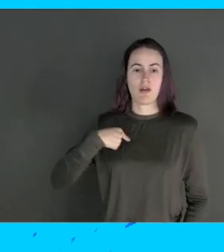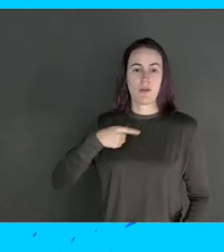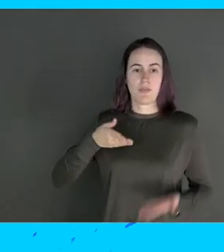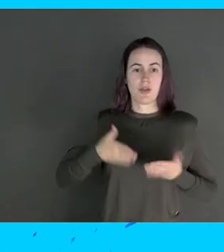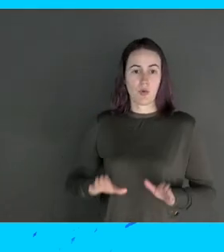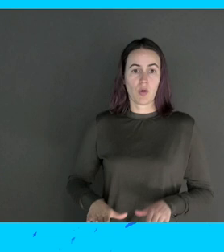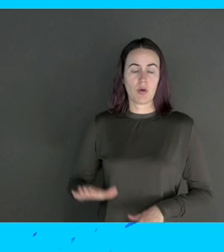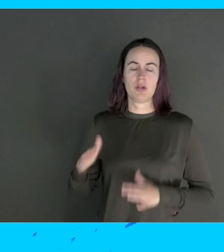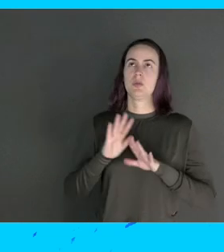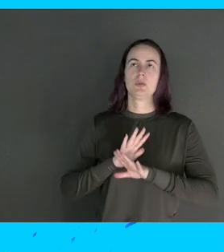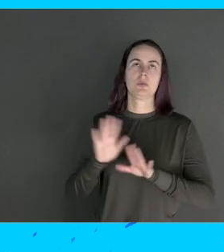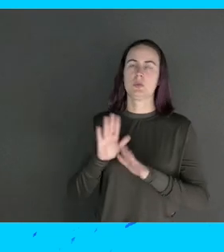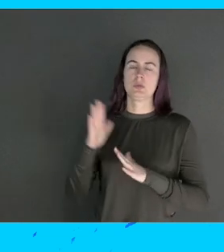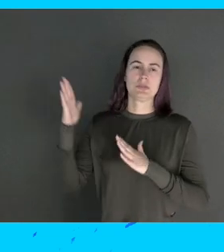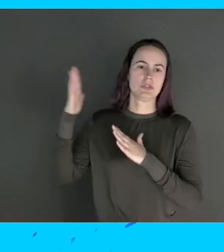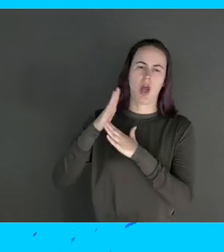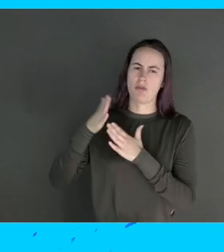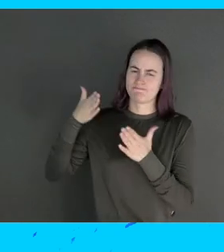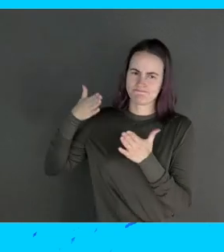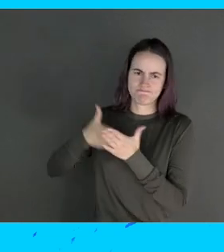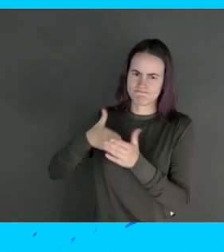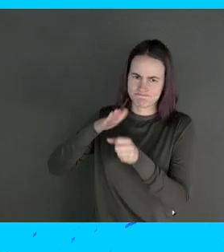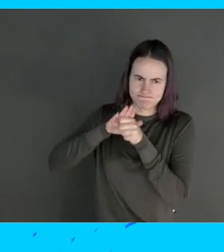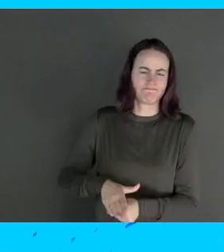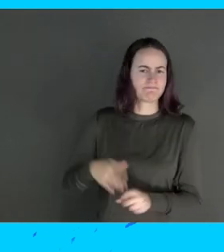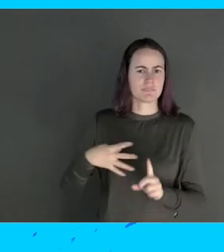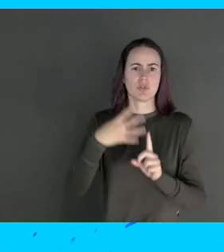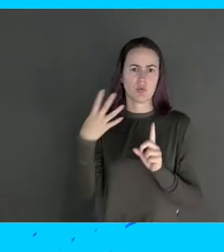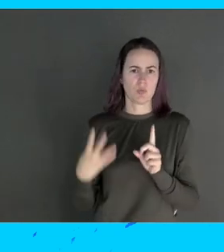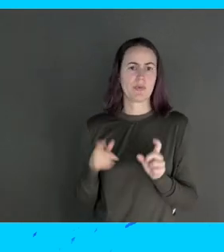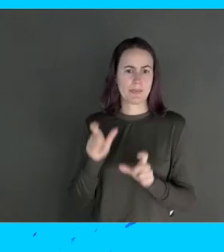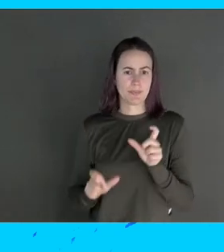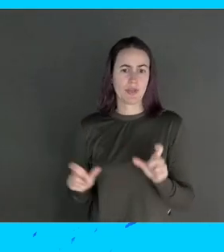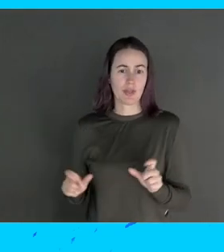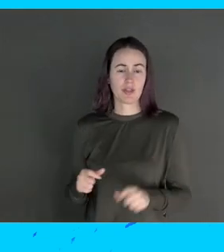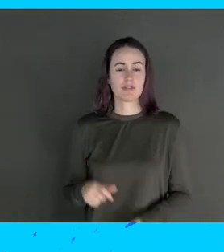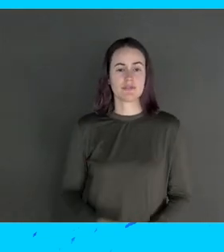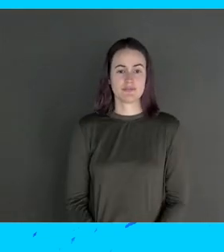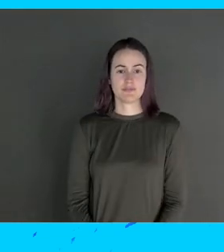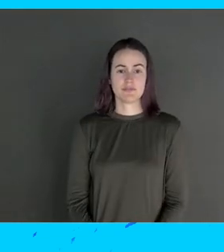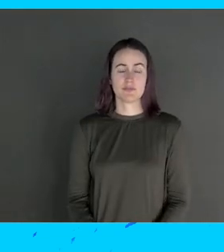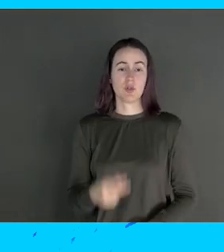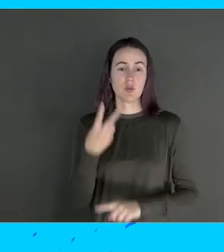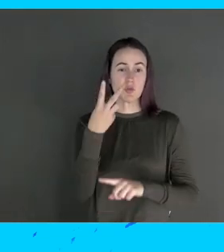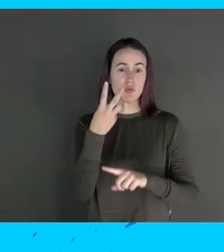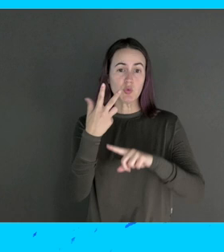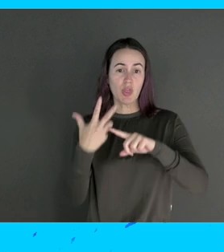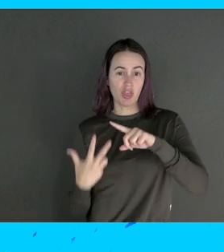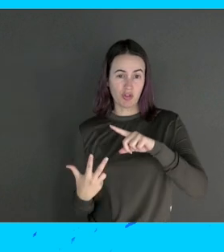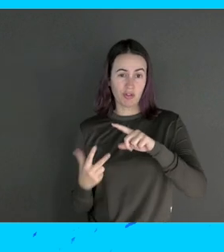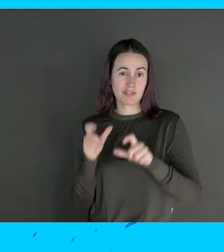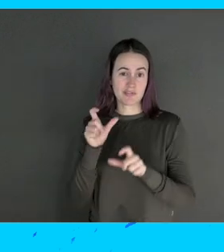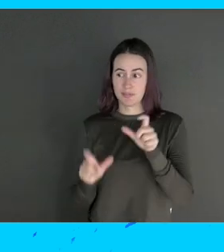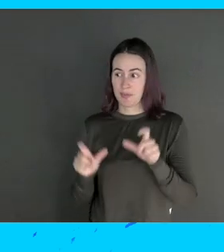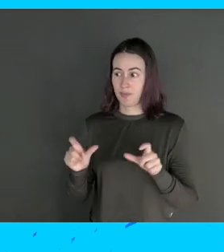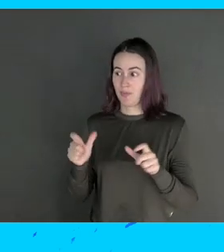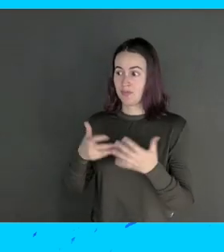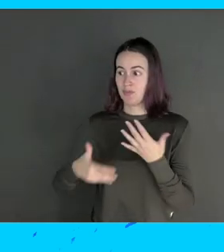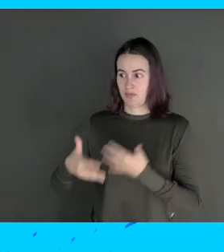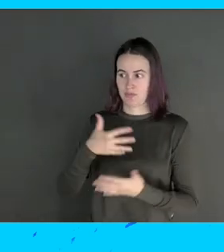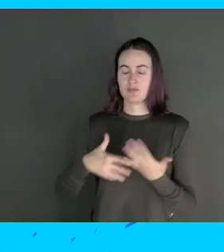homophobic countries in Europe. So 2/3 of Moldovan society, according to the latest and biggest study that